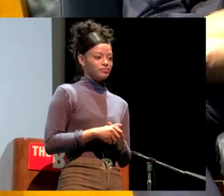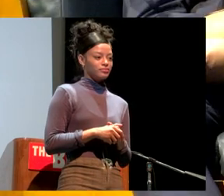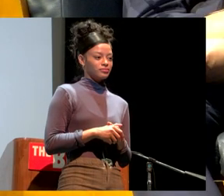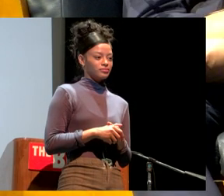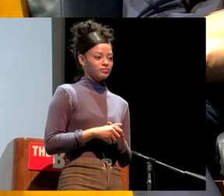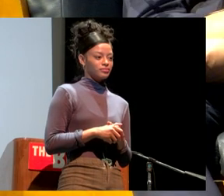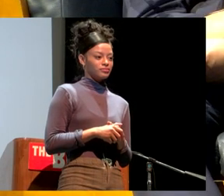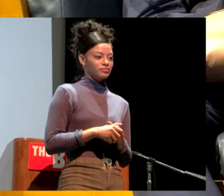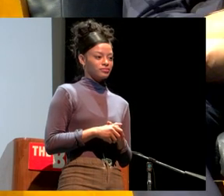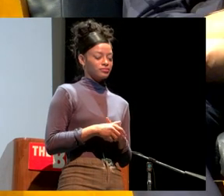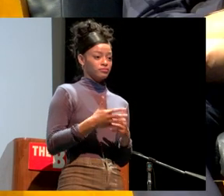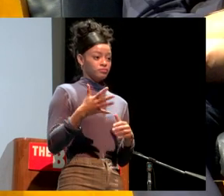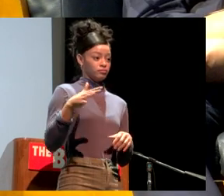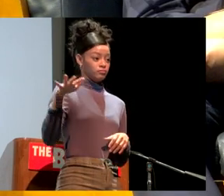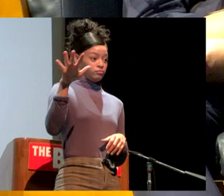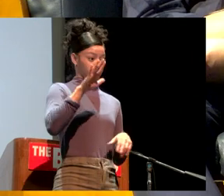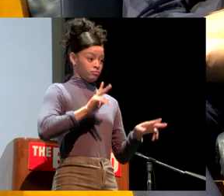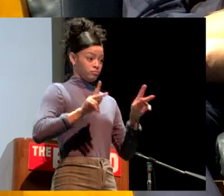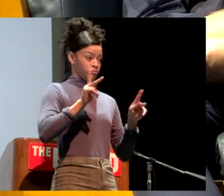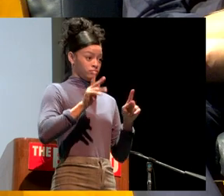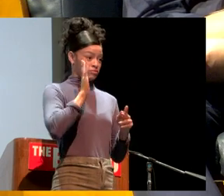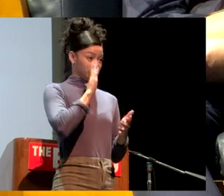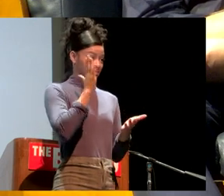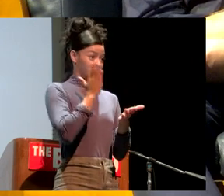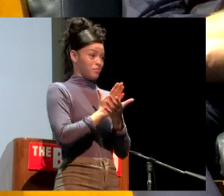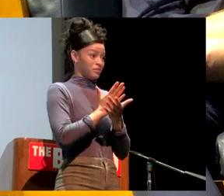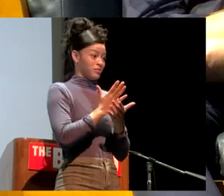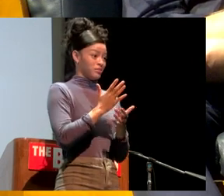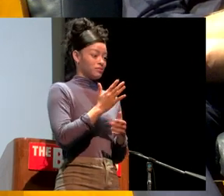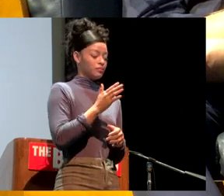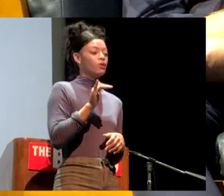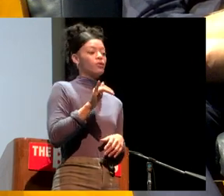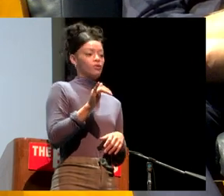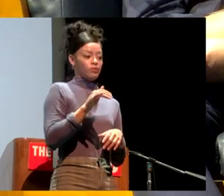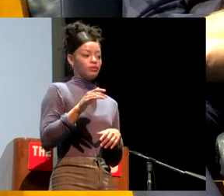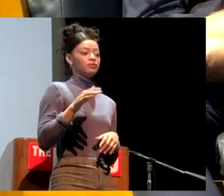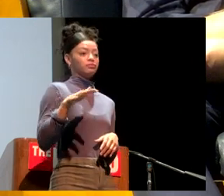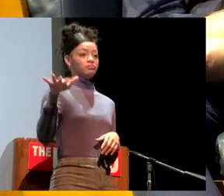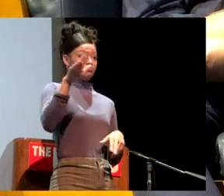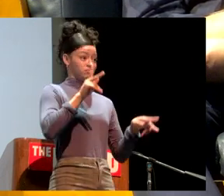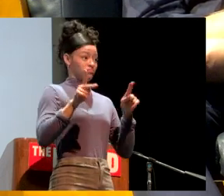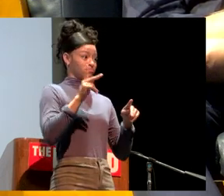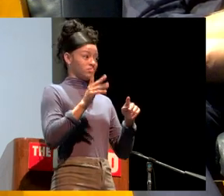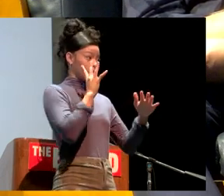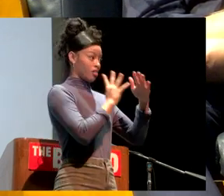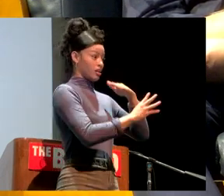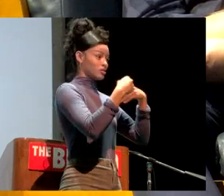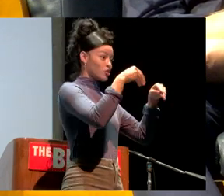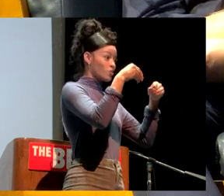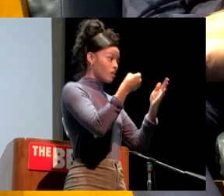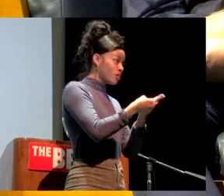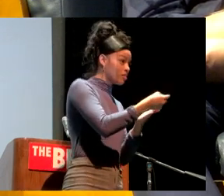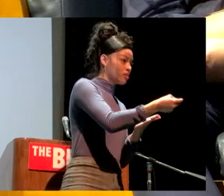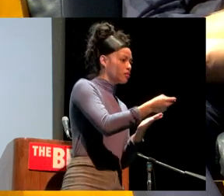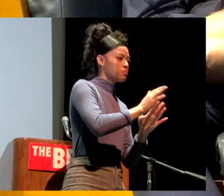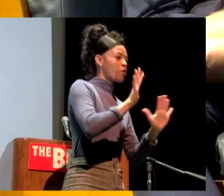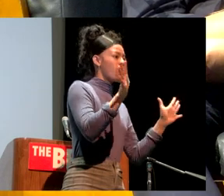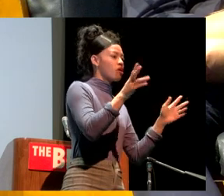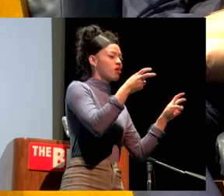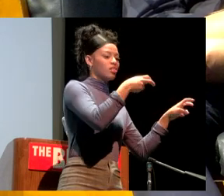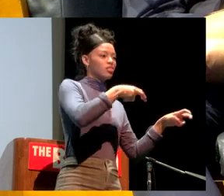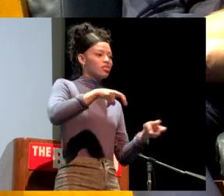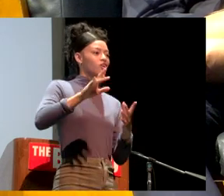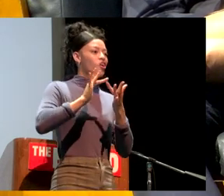enjoy each object and understand the story and really have, you know, even know where that object is from and who made it, to go back, you know, to these roots